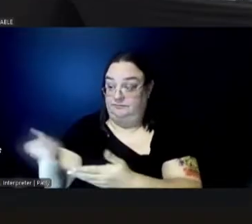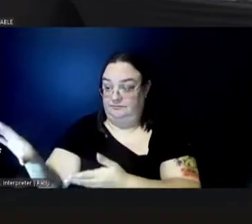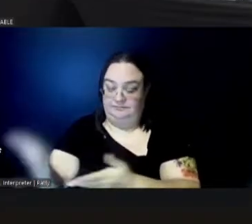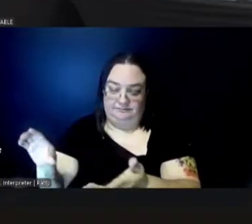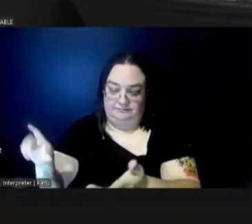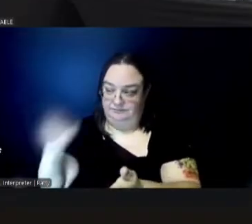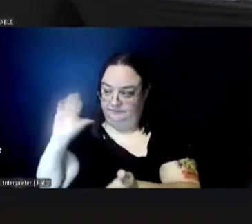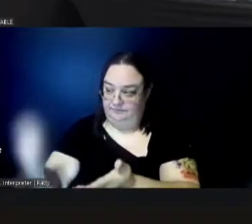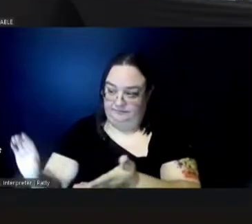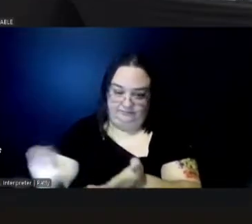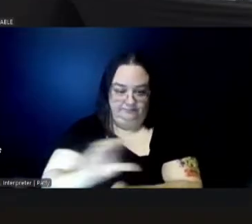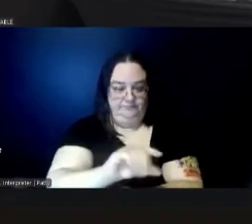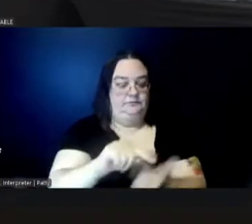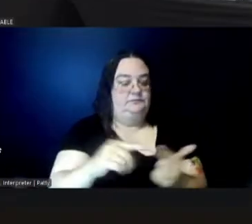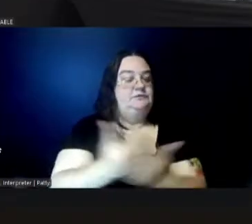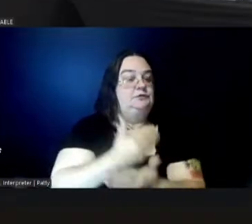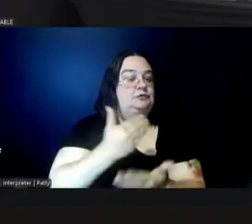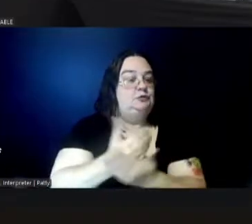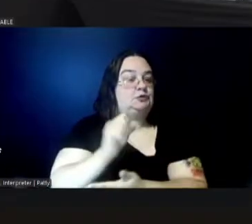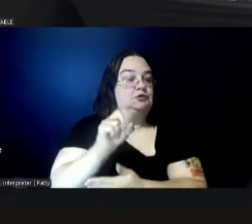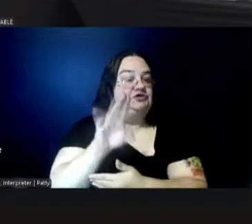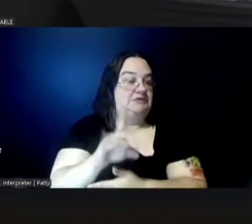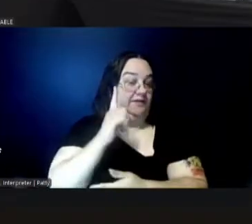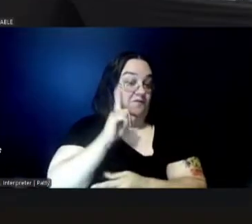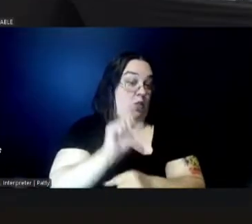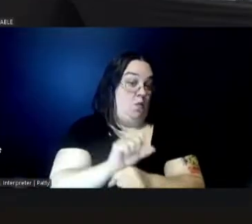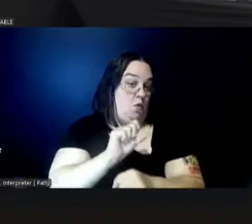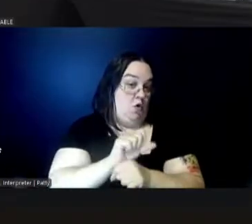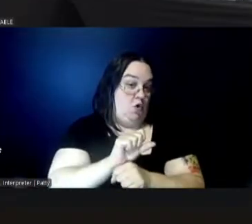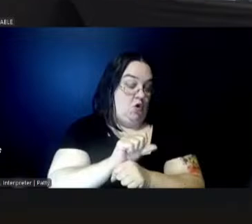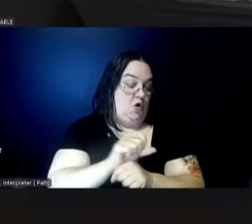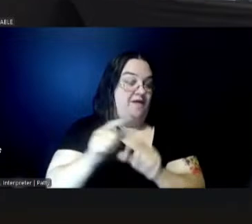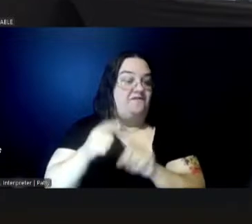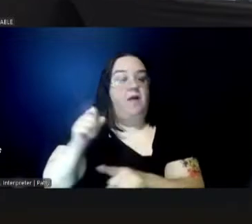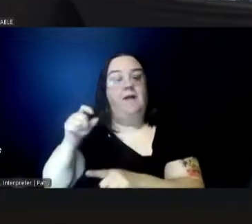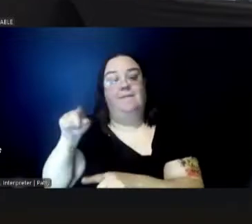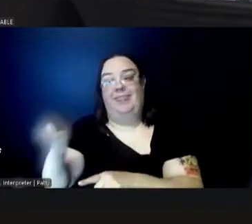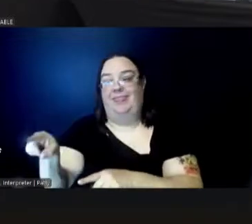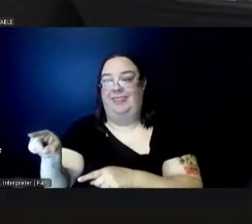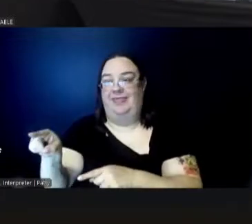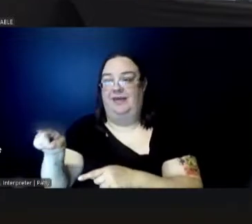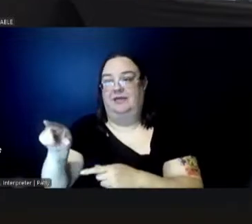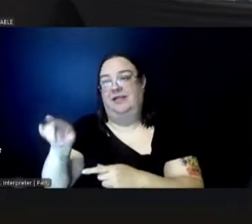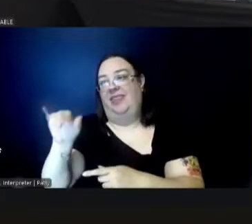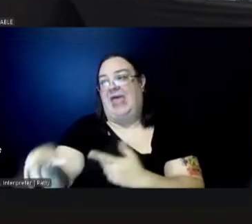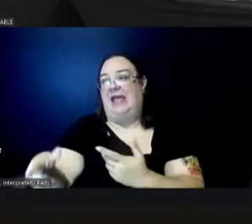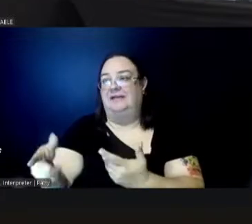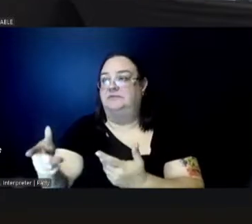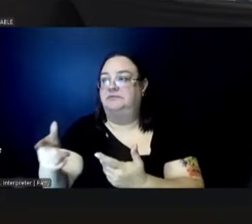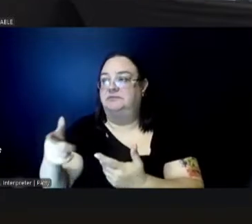for the work from the existing contract that we have with the defaulted subcontractor.